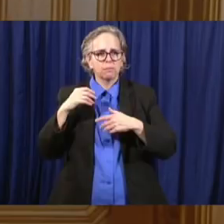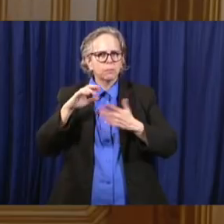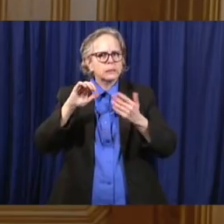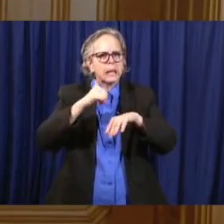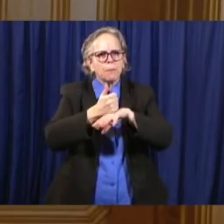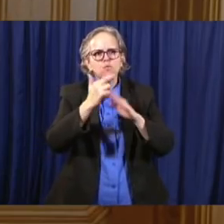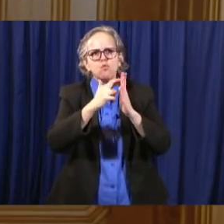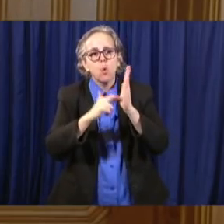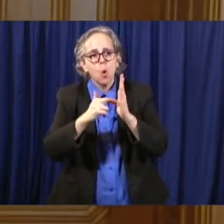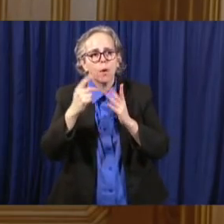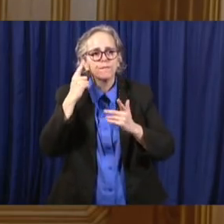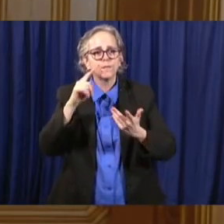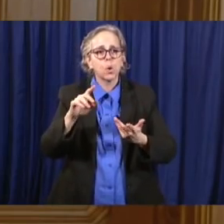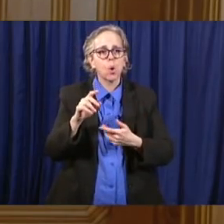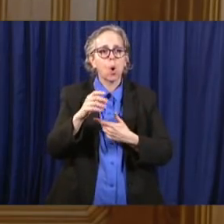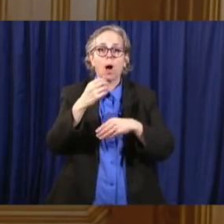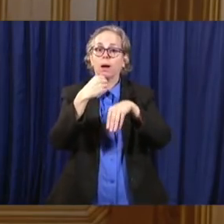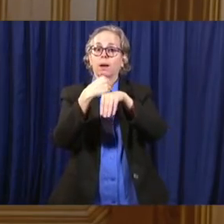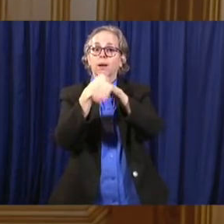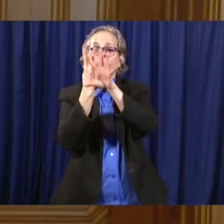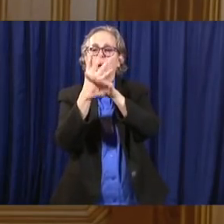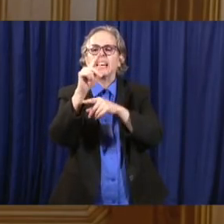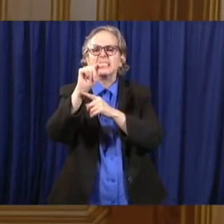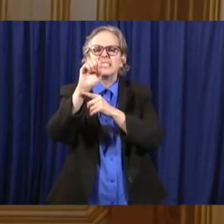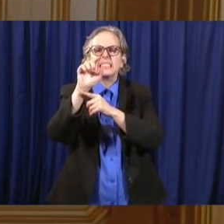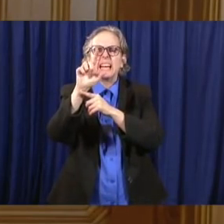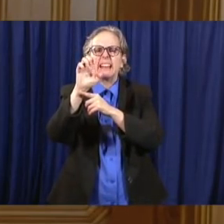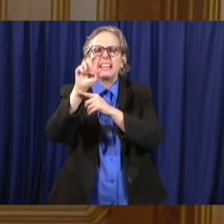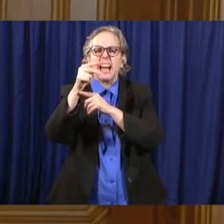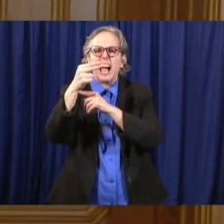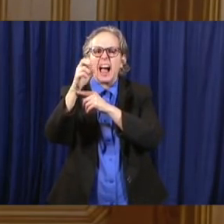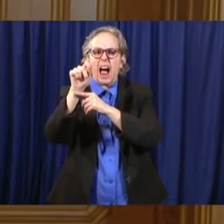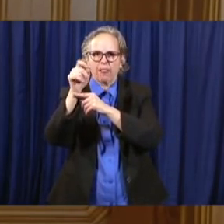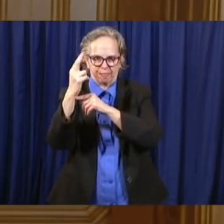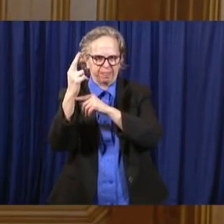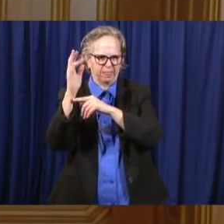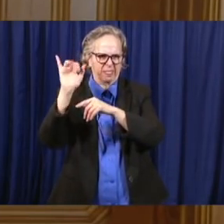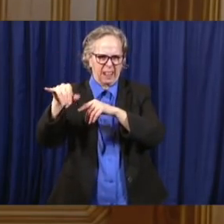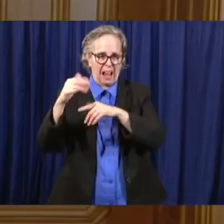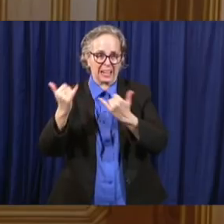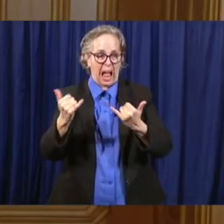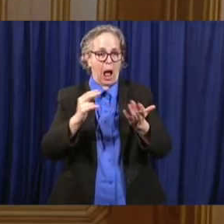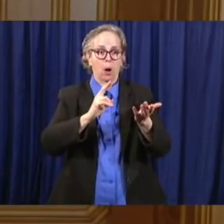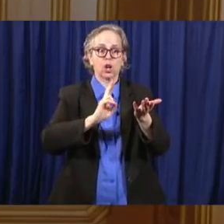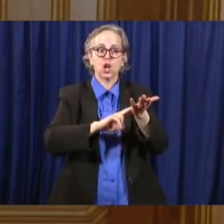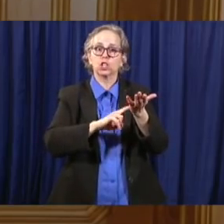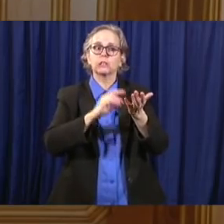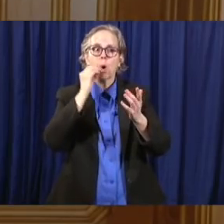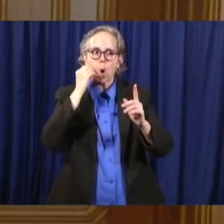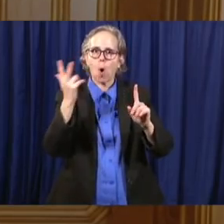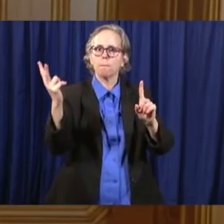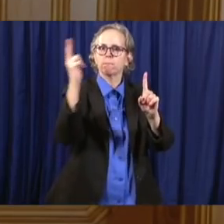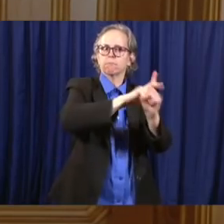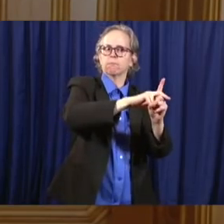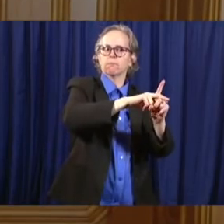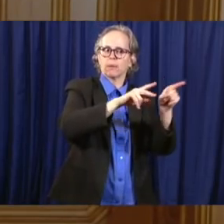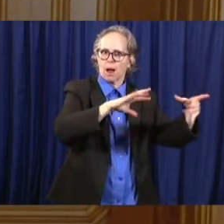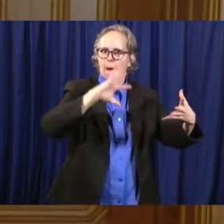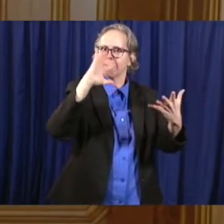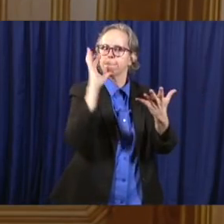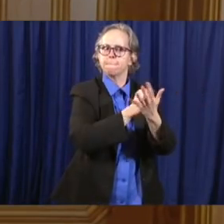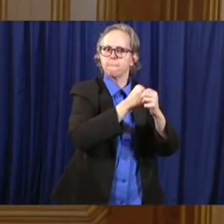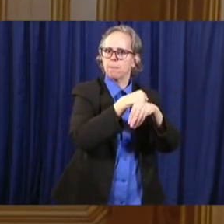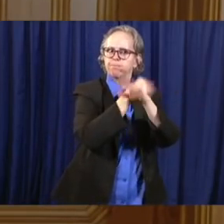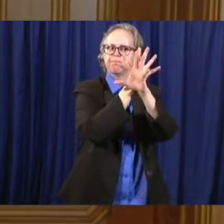home are being seen by telehealth, again, as another option to increase their access